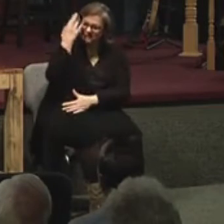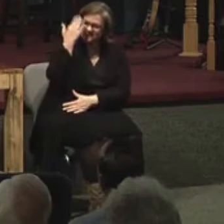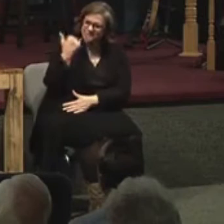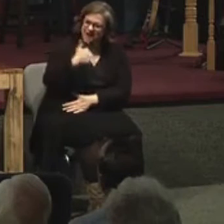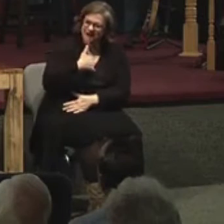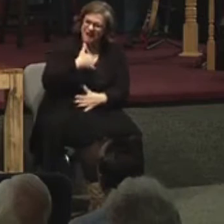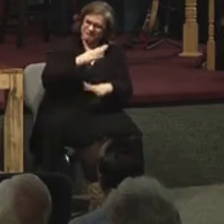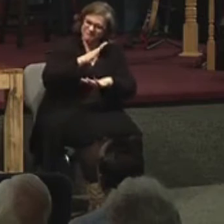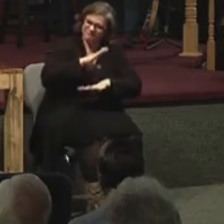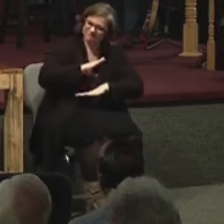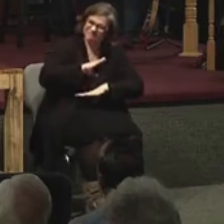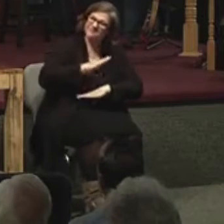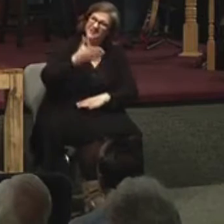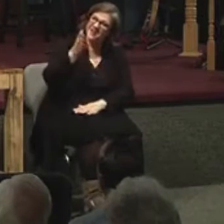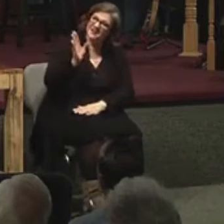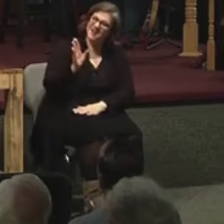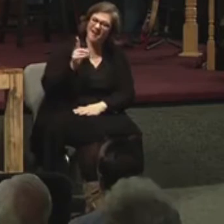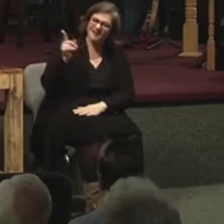us.